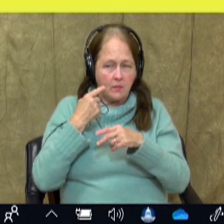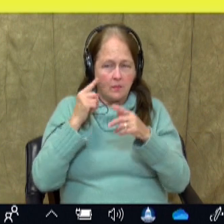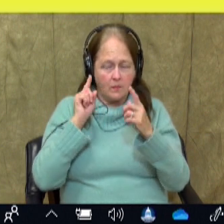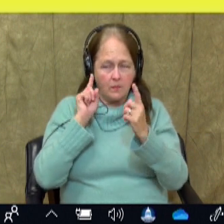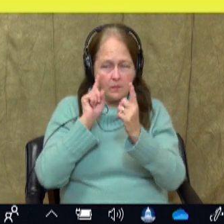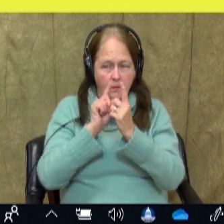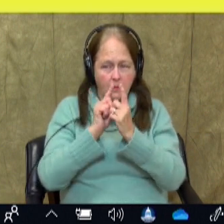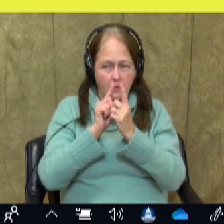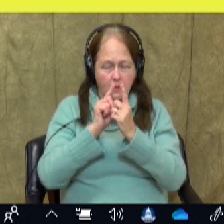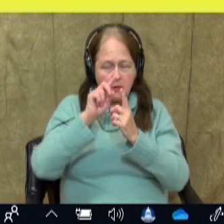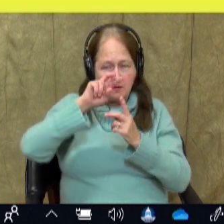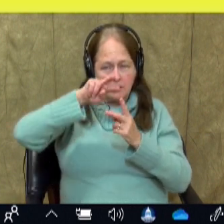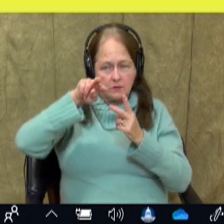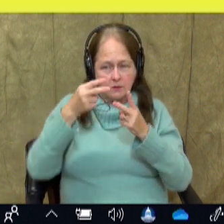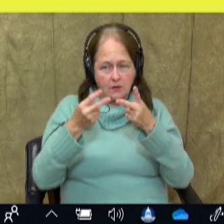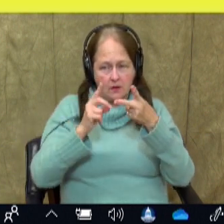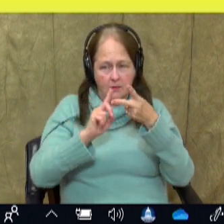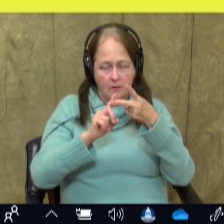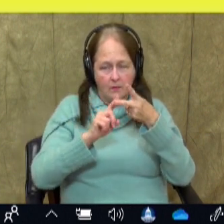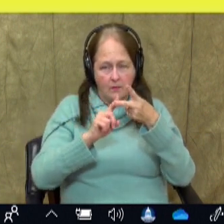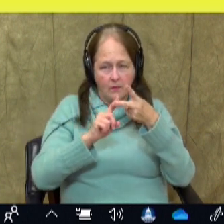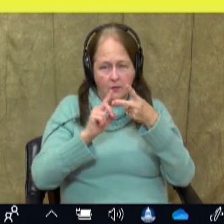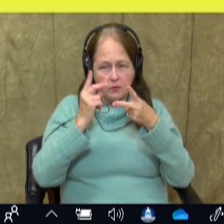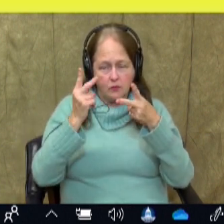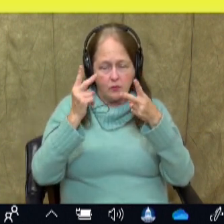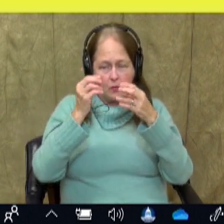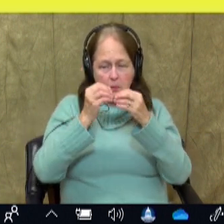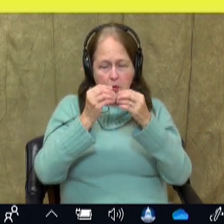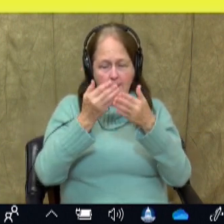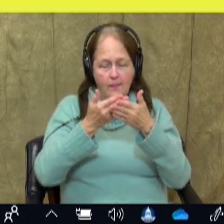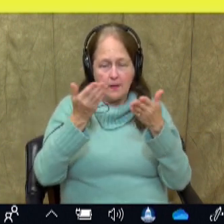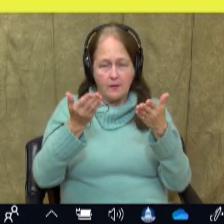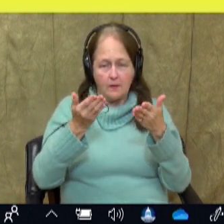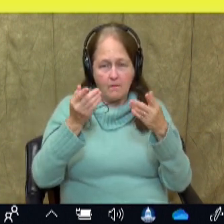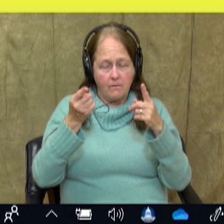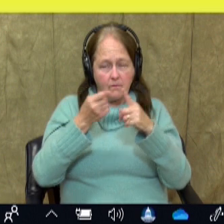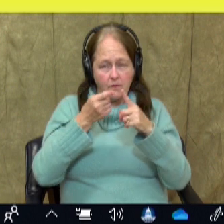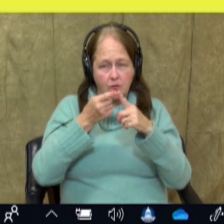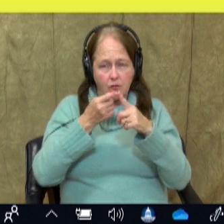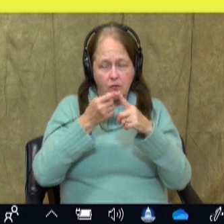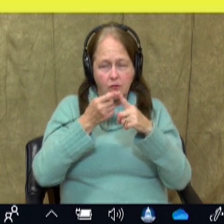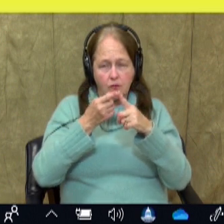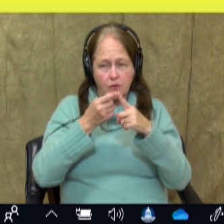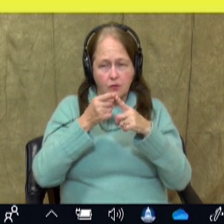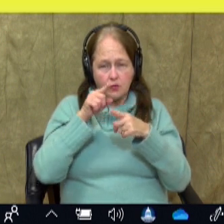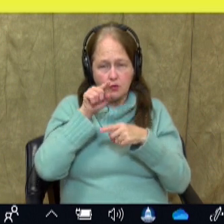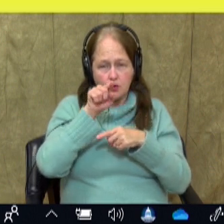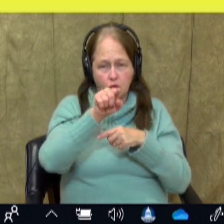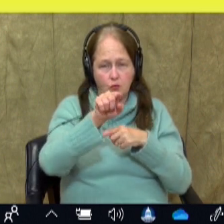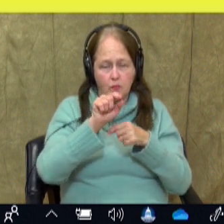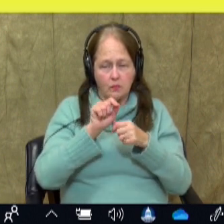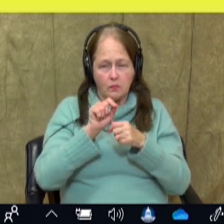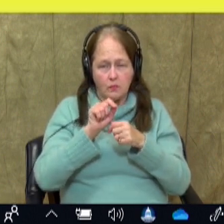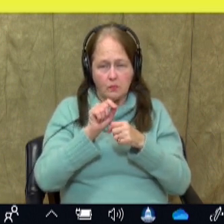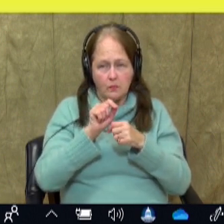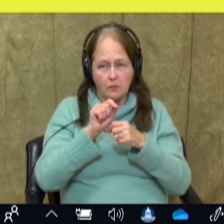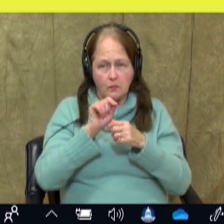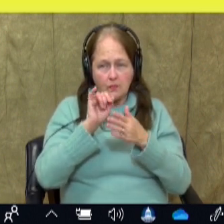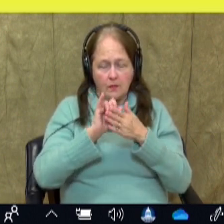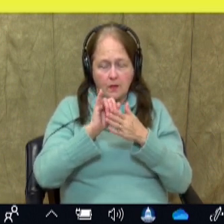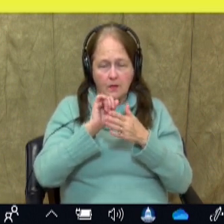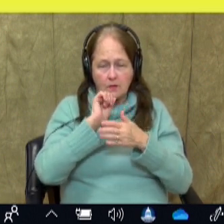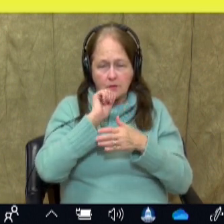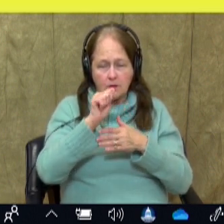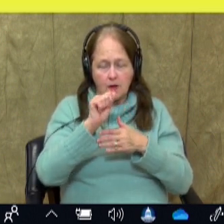the guidelines for the second part because you're talking about 2 or more items, but the first part is just you. So that